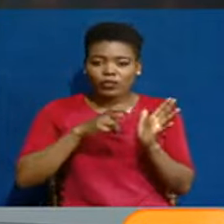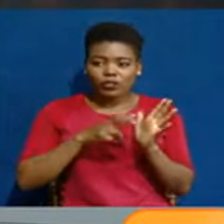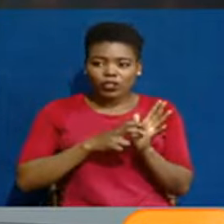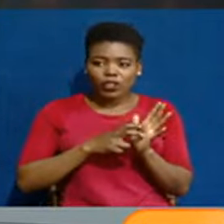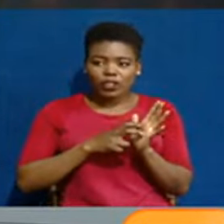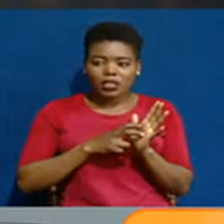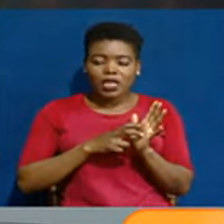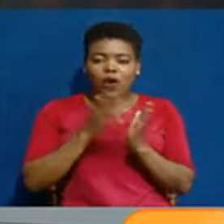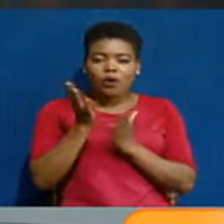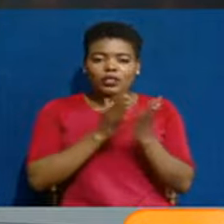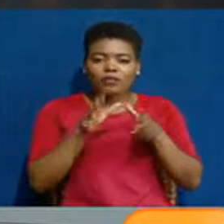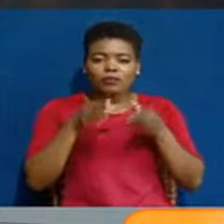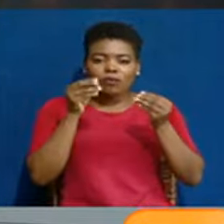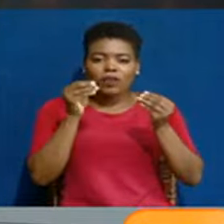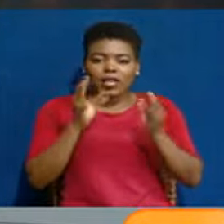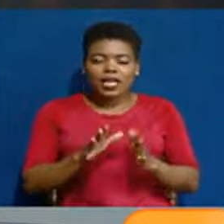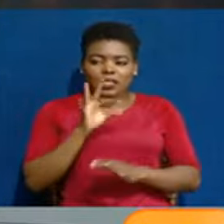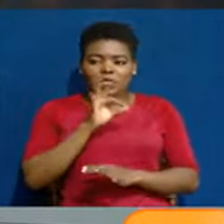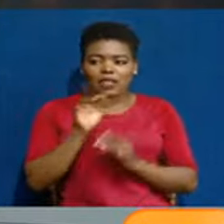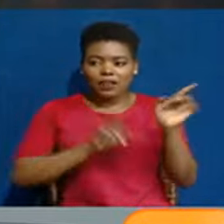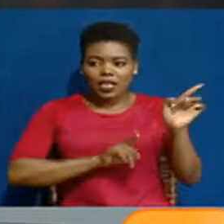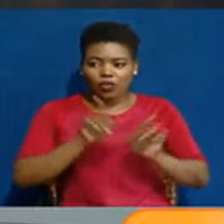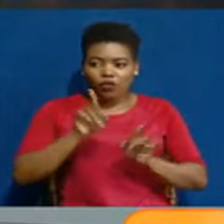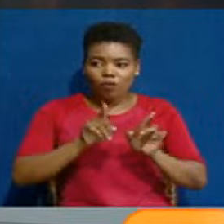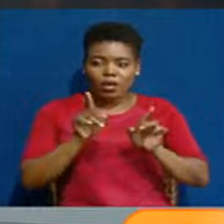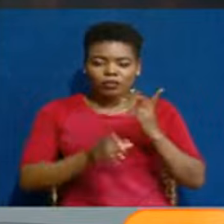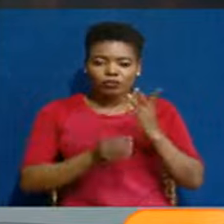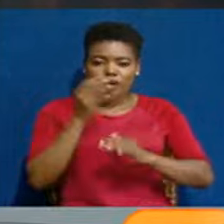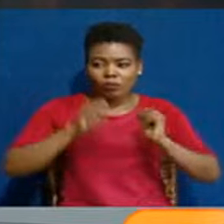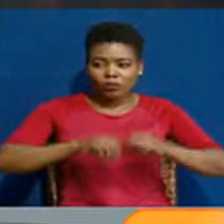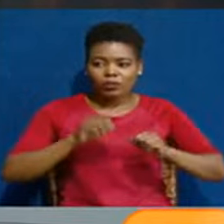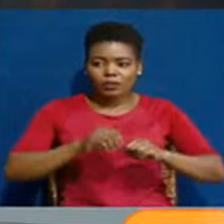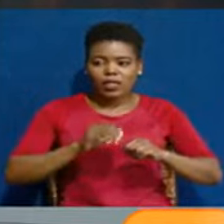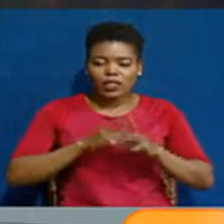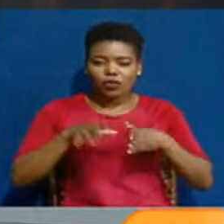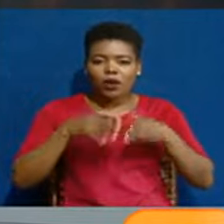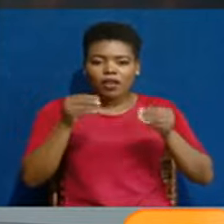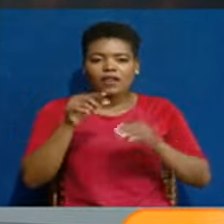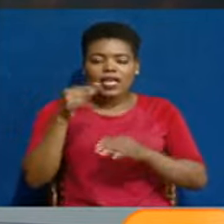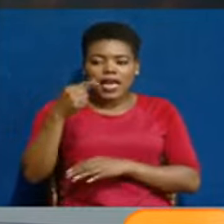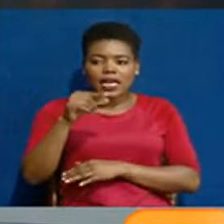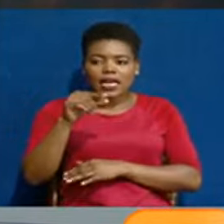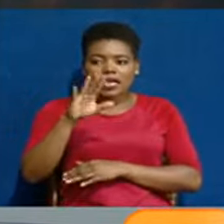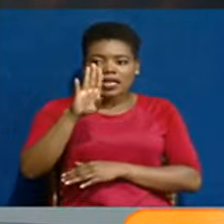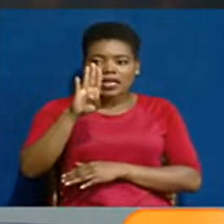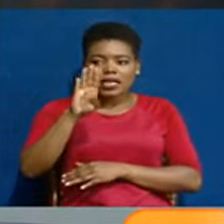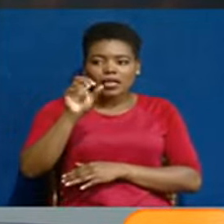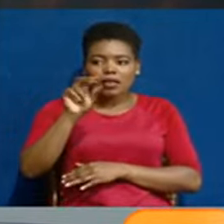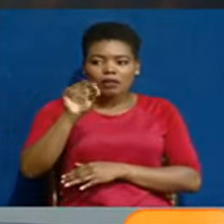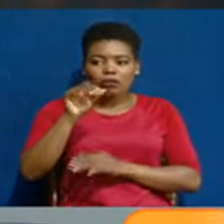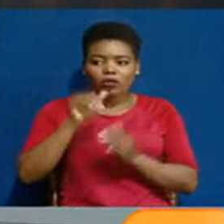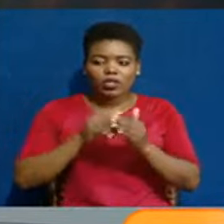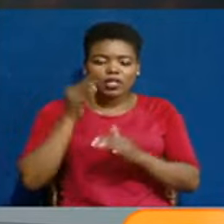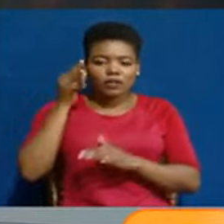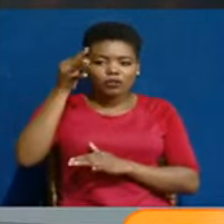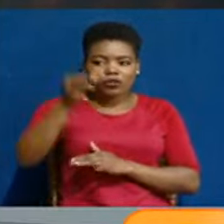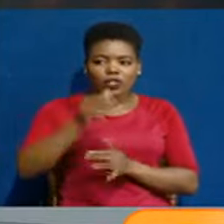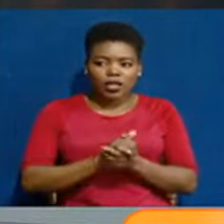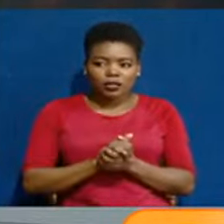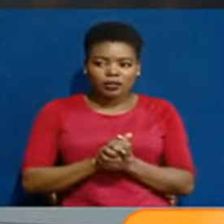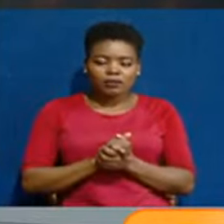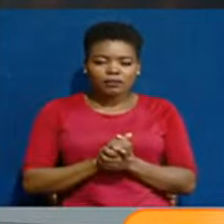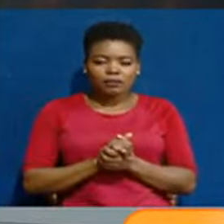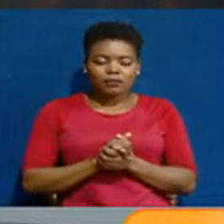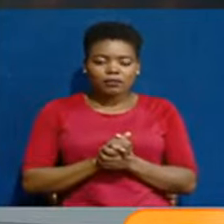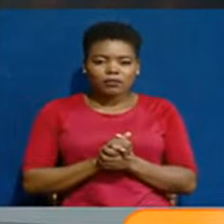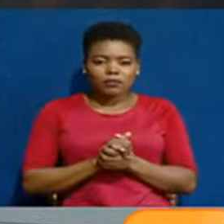service provider Safaricom has hinted at the possibility of issuing a green bond in the future. A revelation that